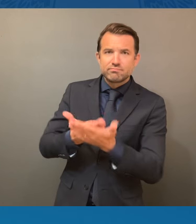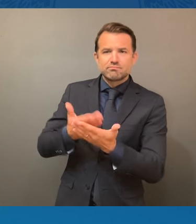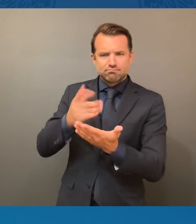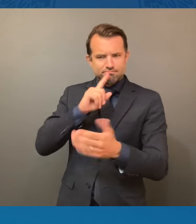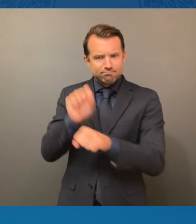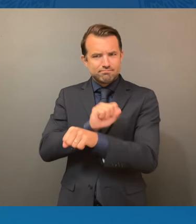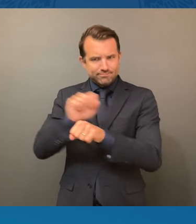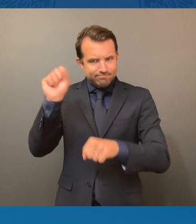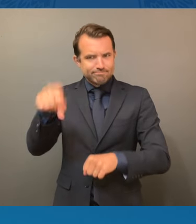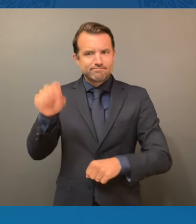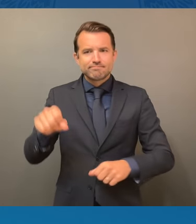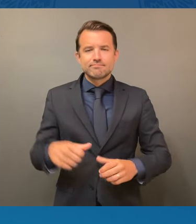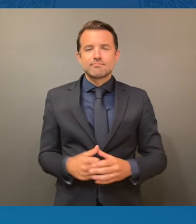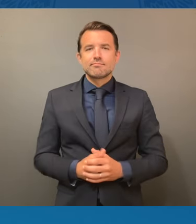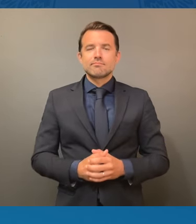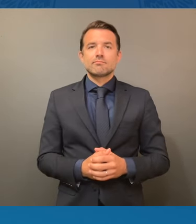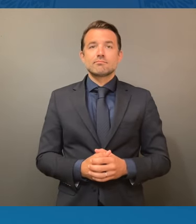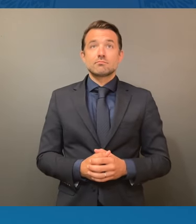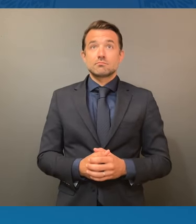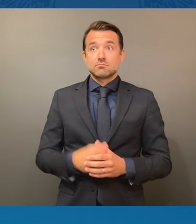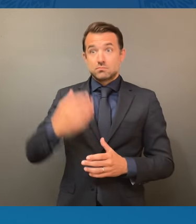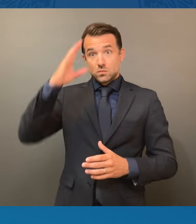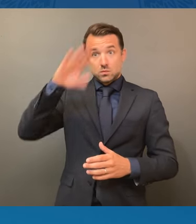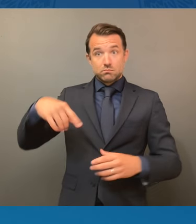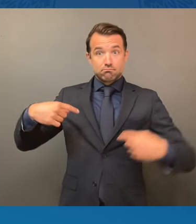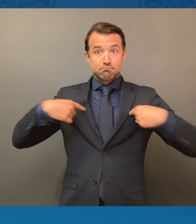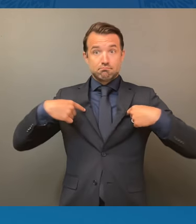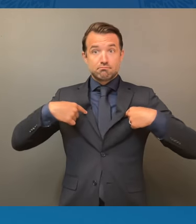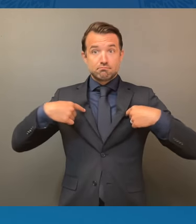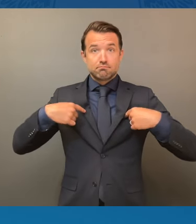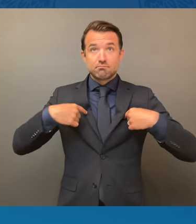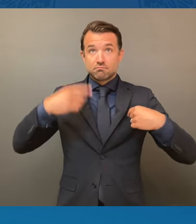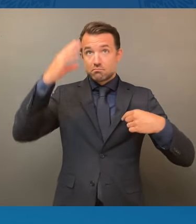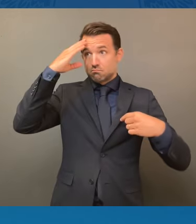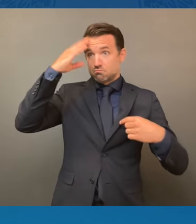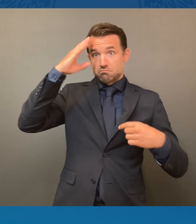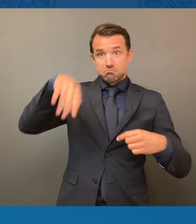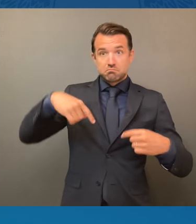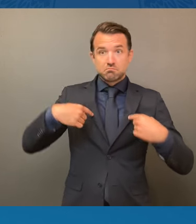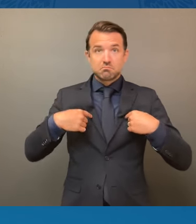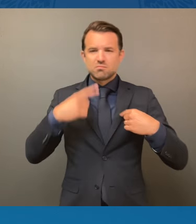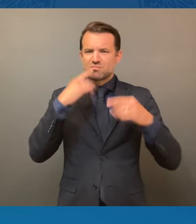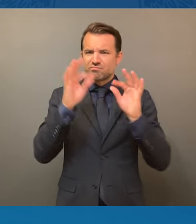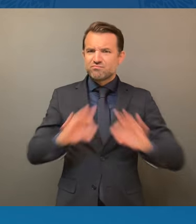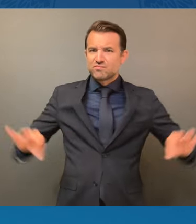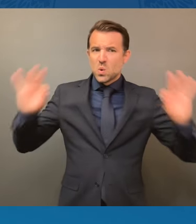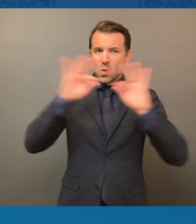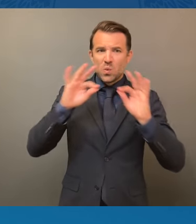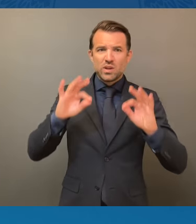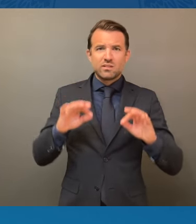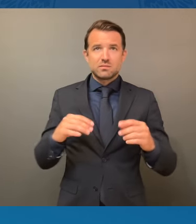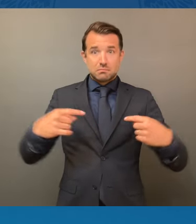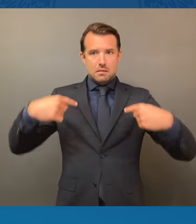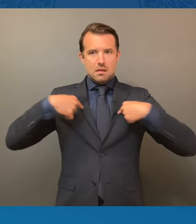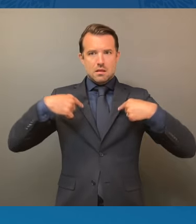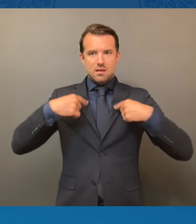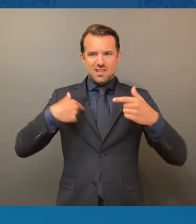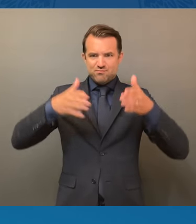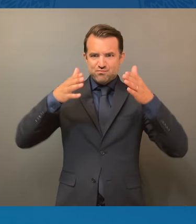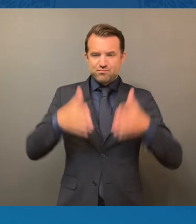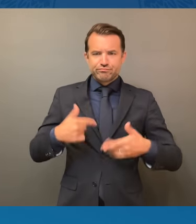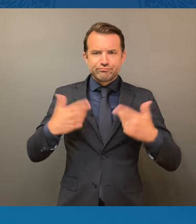Those who know me know how important it is to be a person of action. I am a